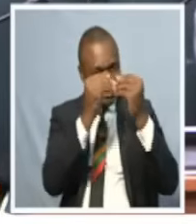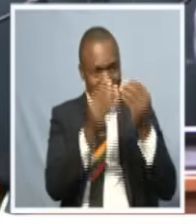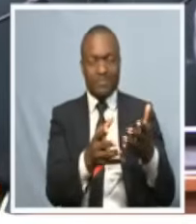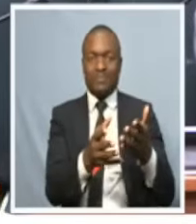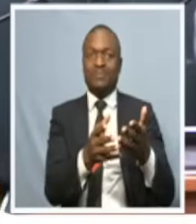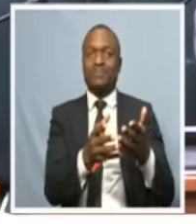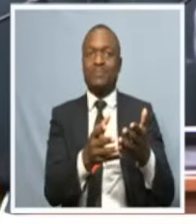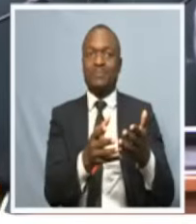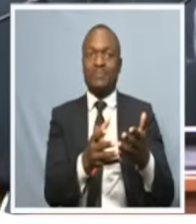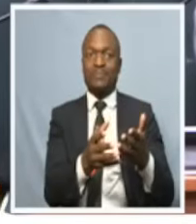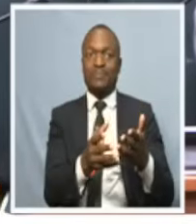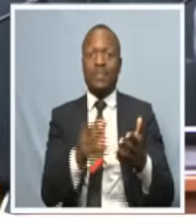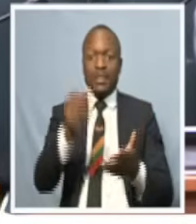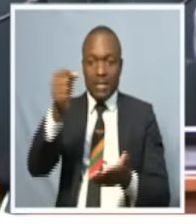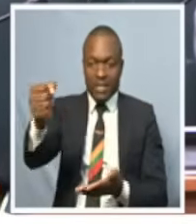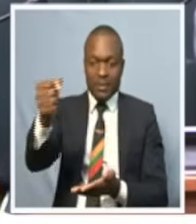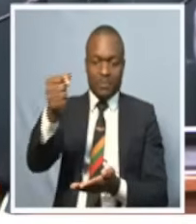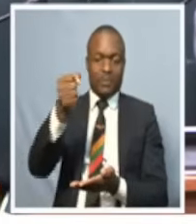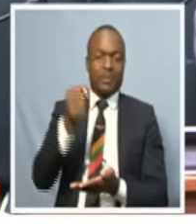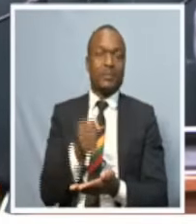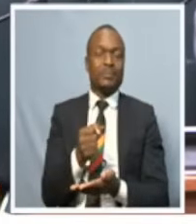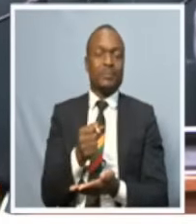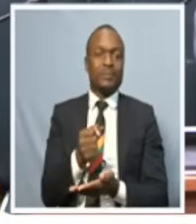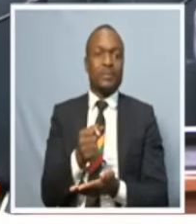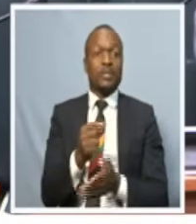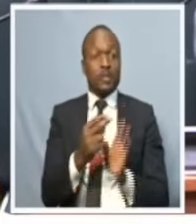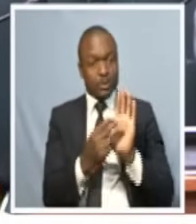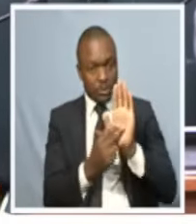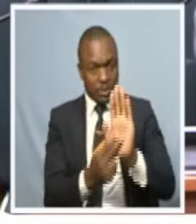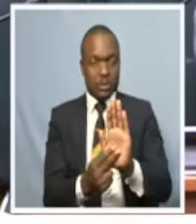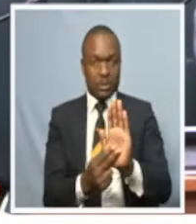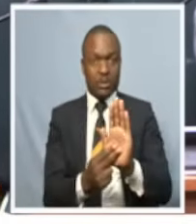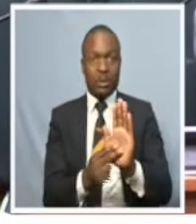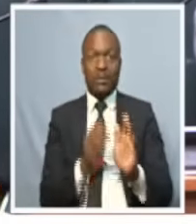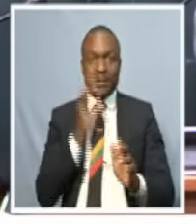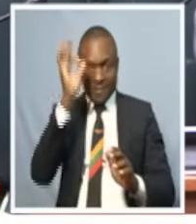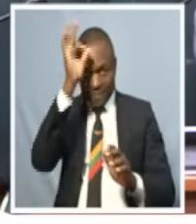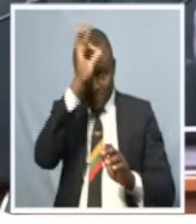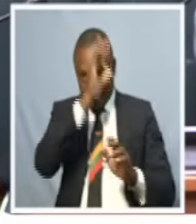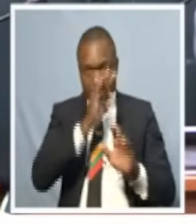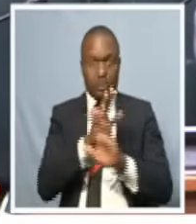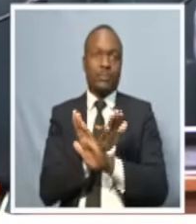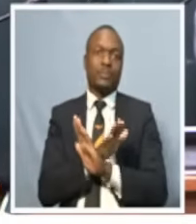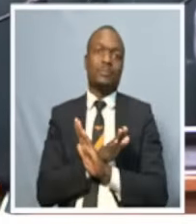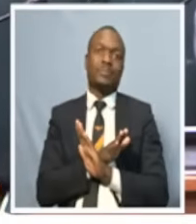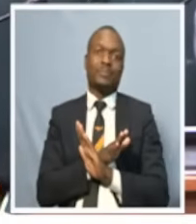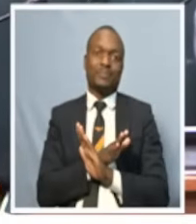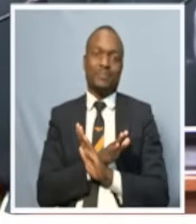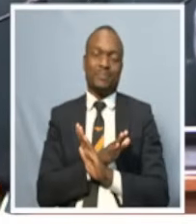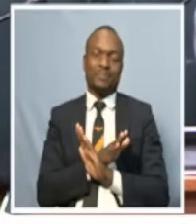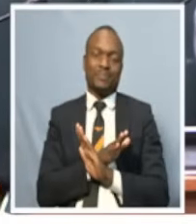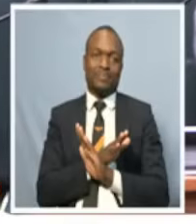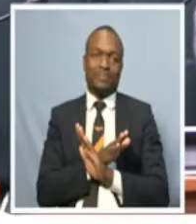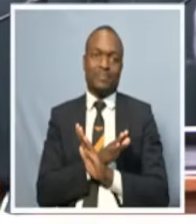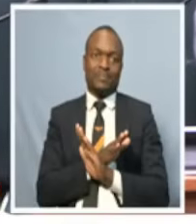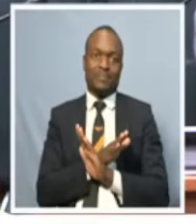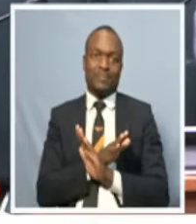that the recruitment reflects the face of Zambia.